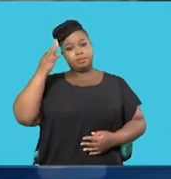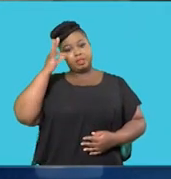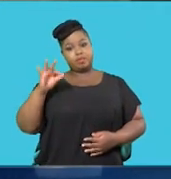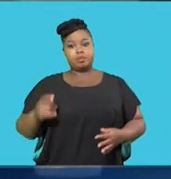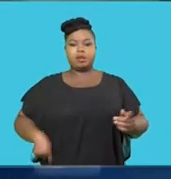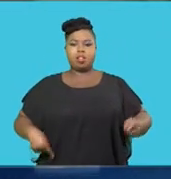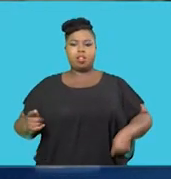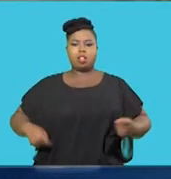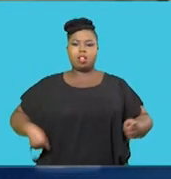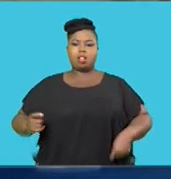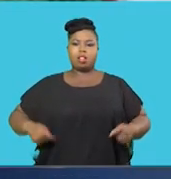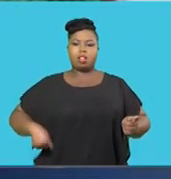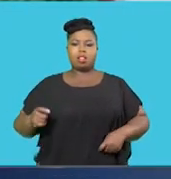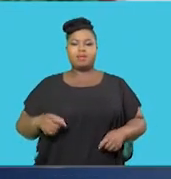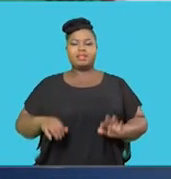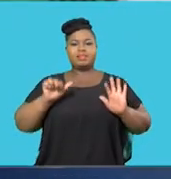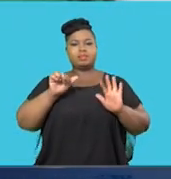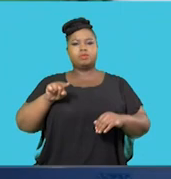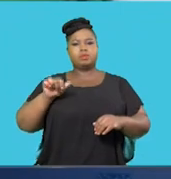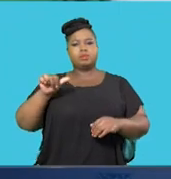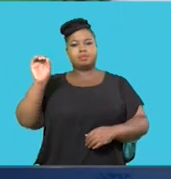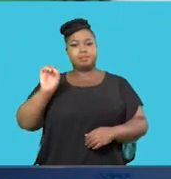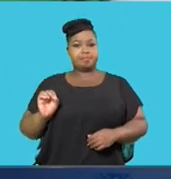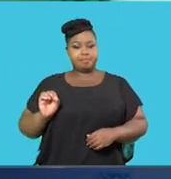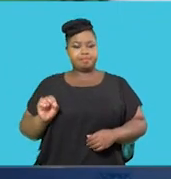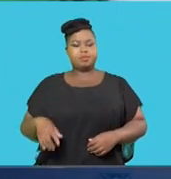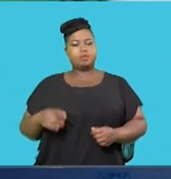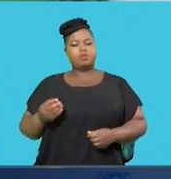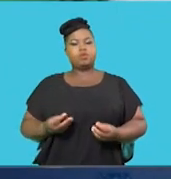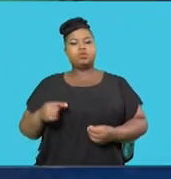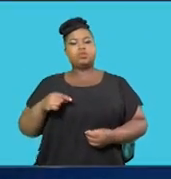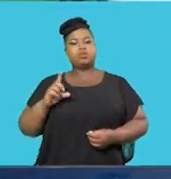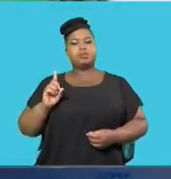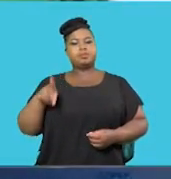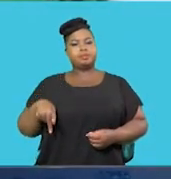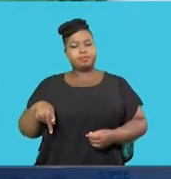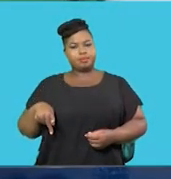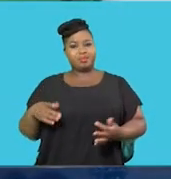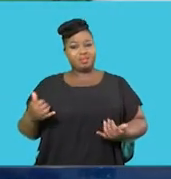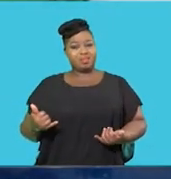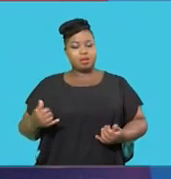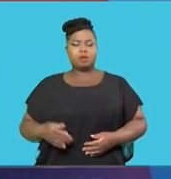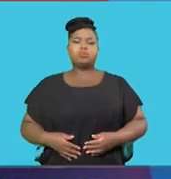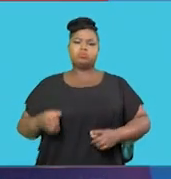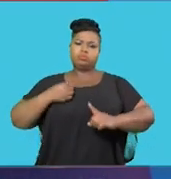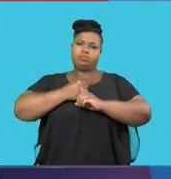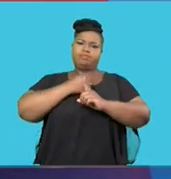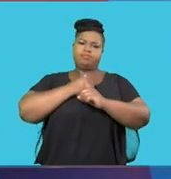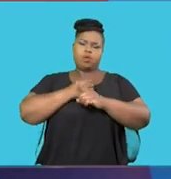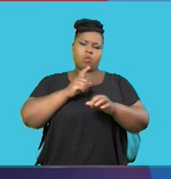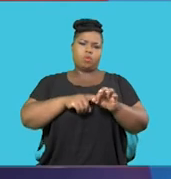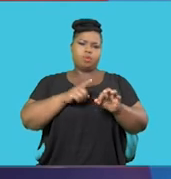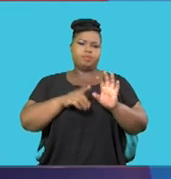of money, and 6.6% of our GDP is advocates for